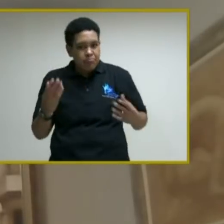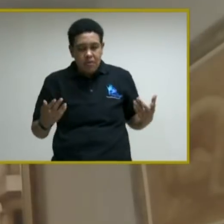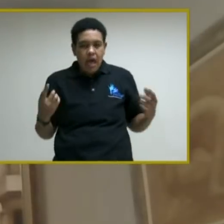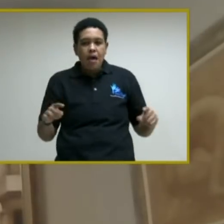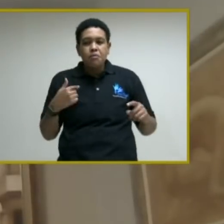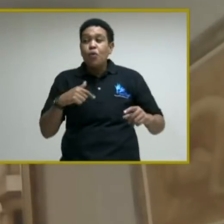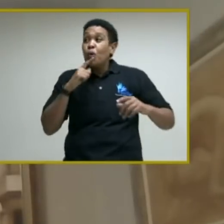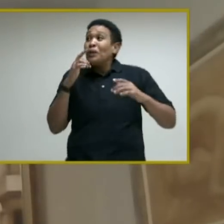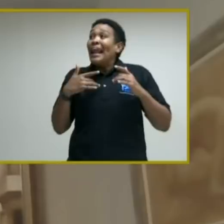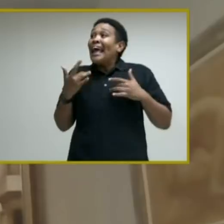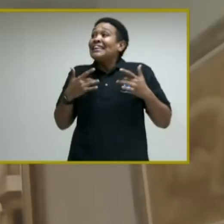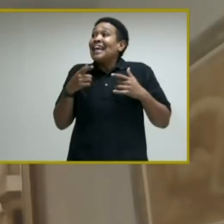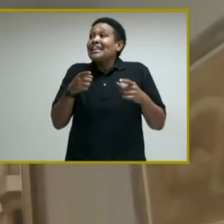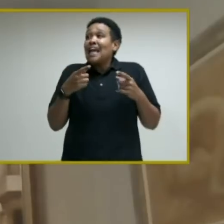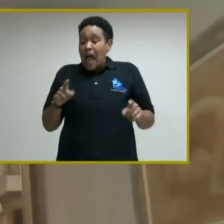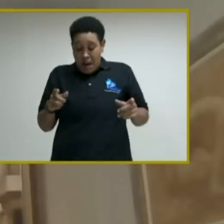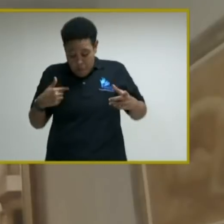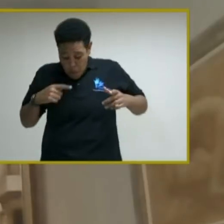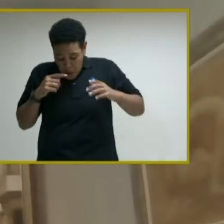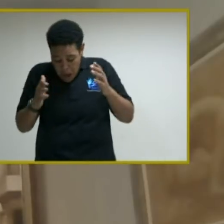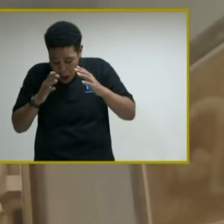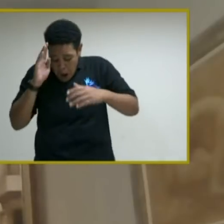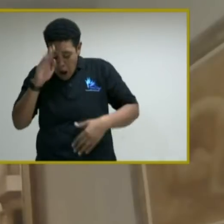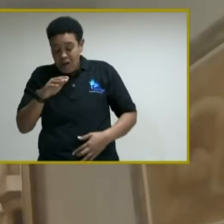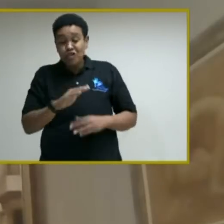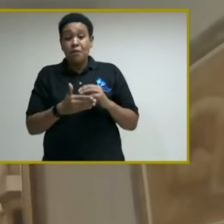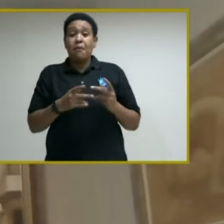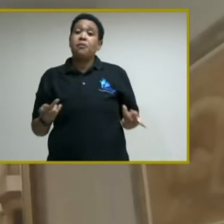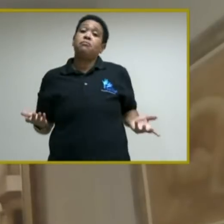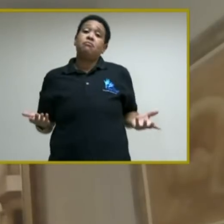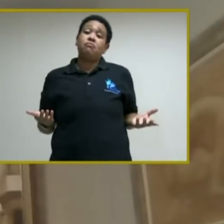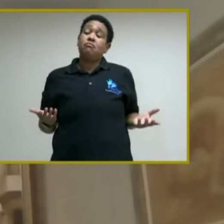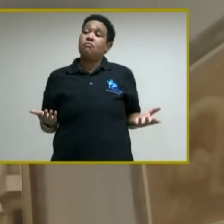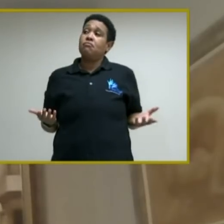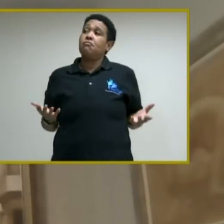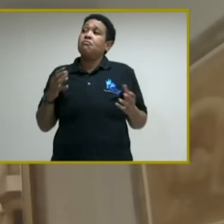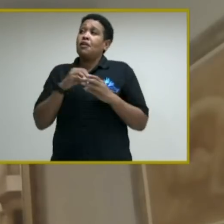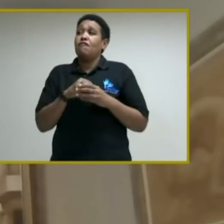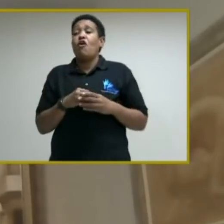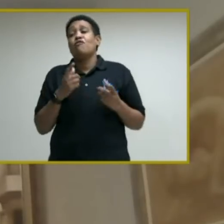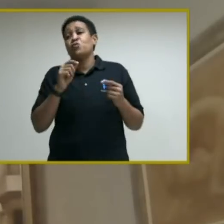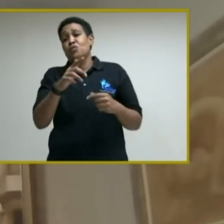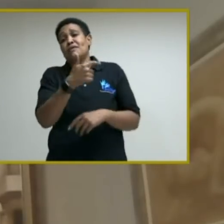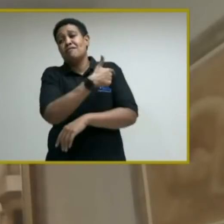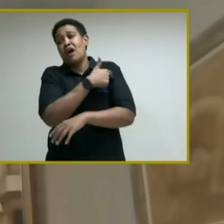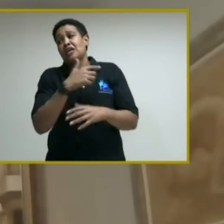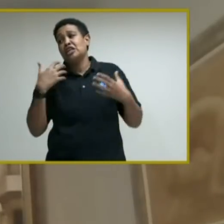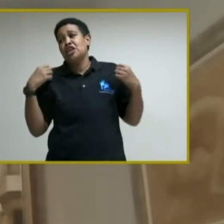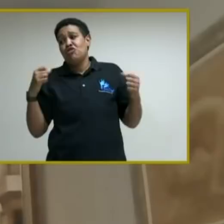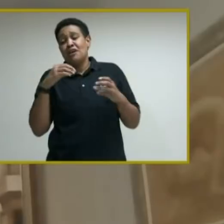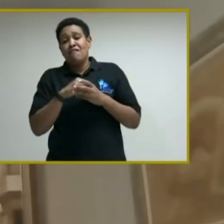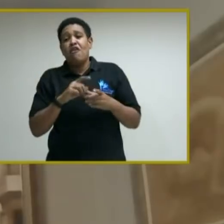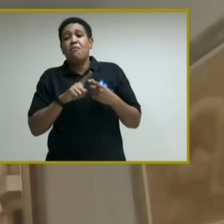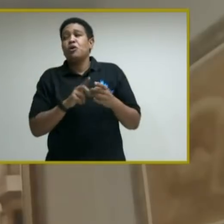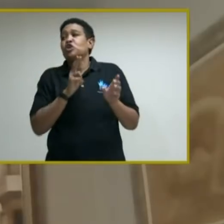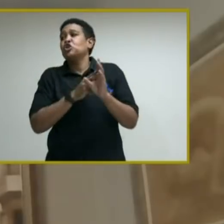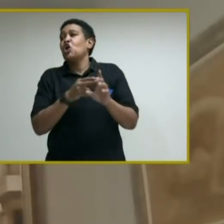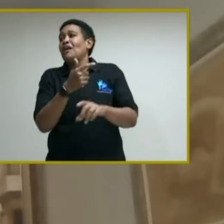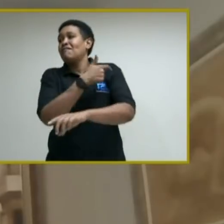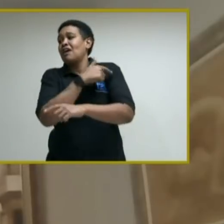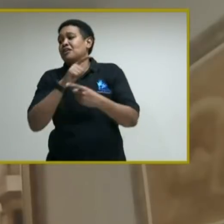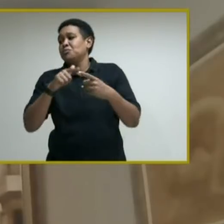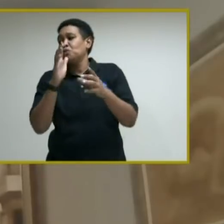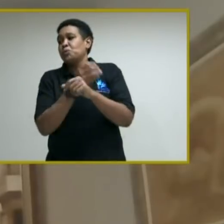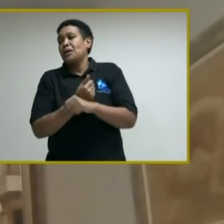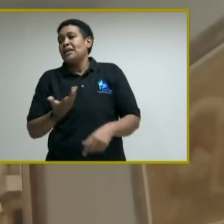we're very excited about this. We encourage all Jamaicans to do their part, become a Vax hero, and join Vaccine Win.